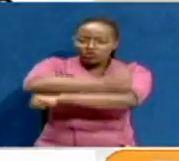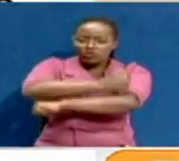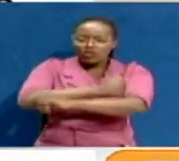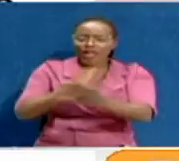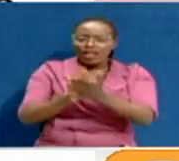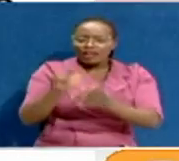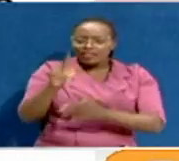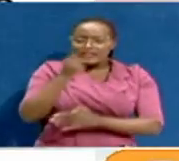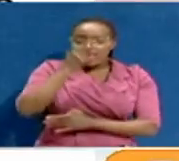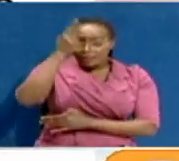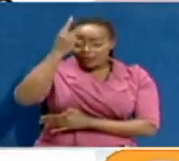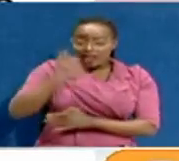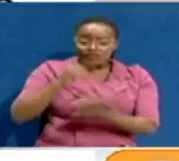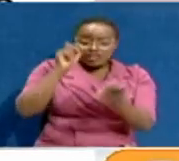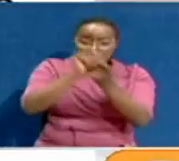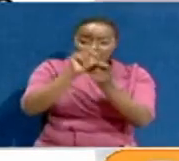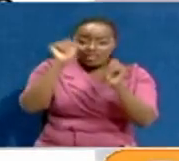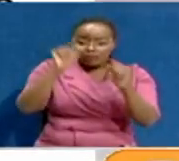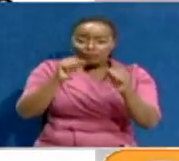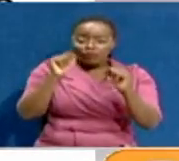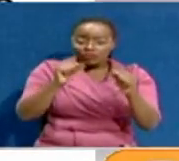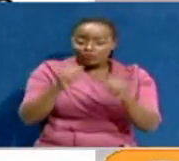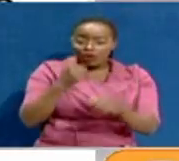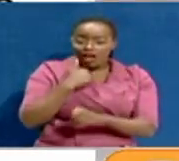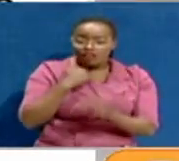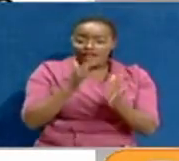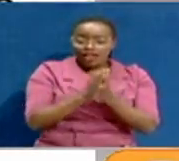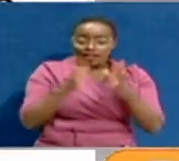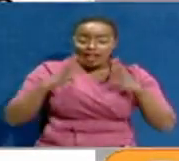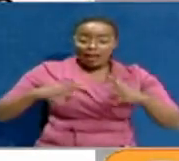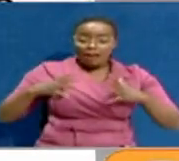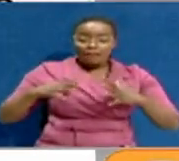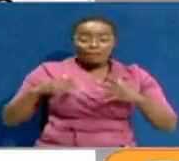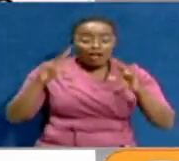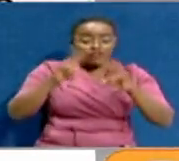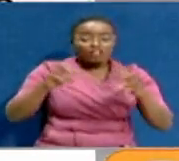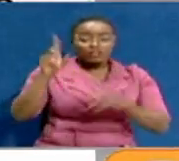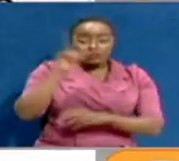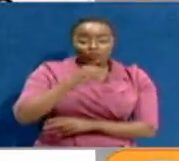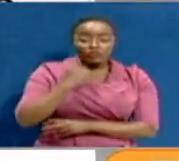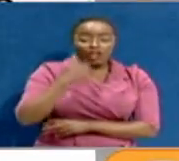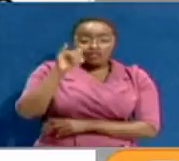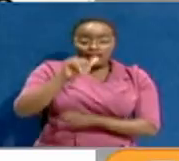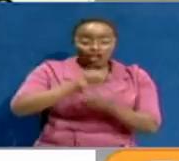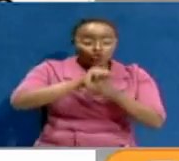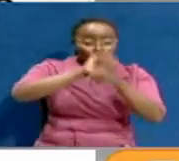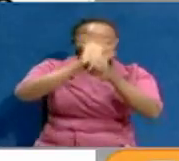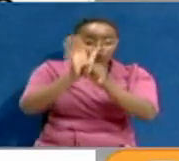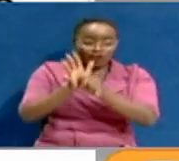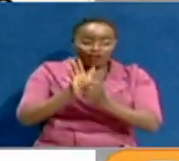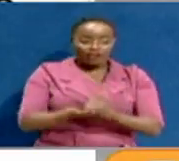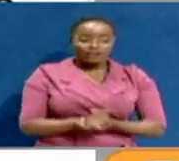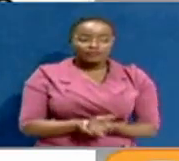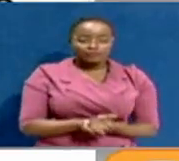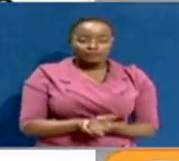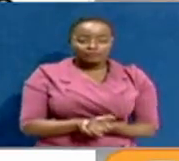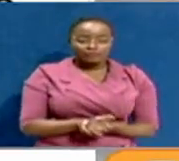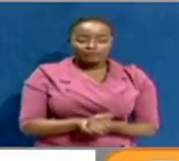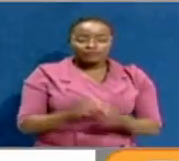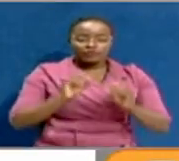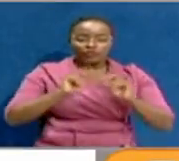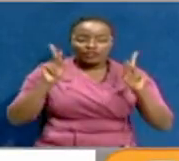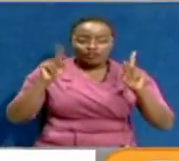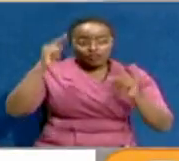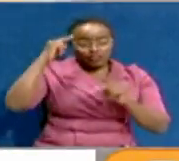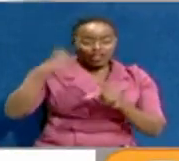and their parents? Are there tests that we've been able to run, and have people been discovered to have COVID-19?